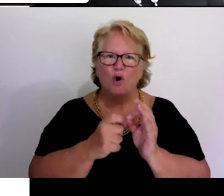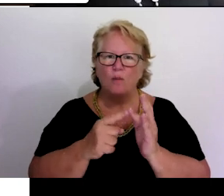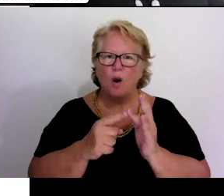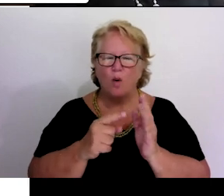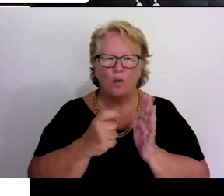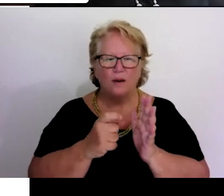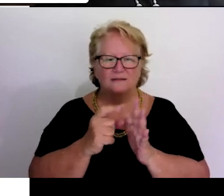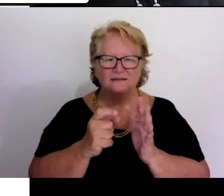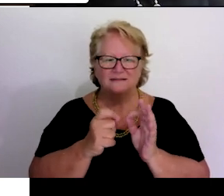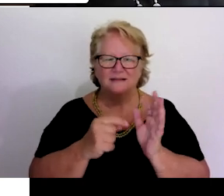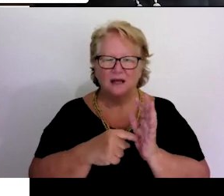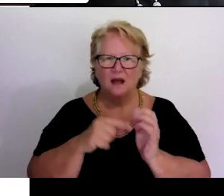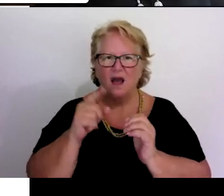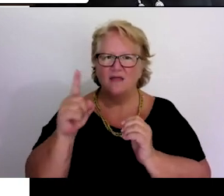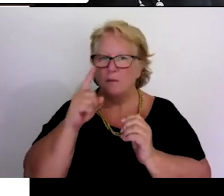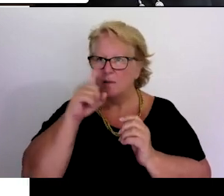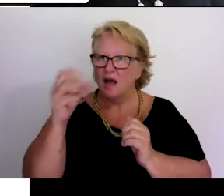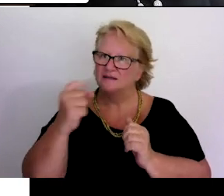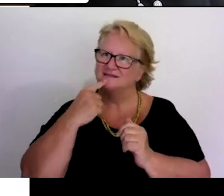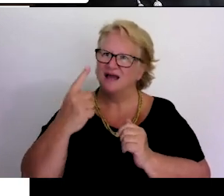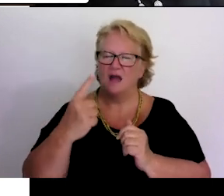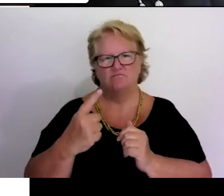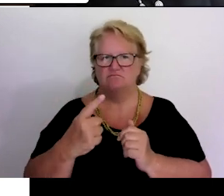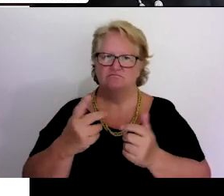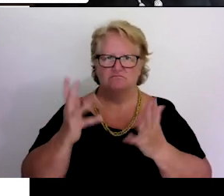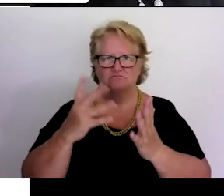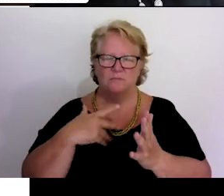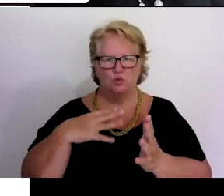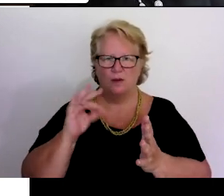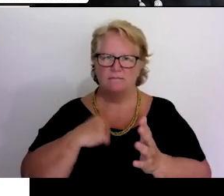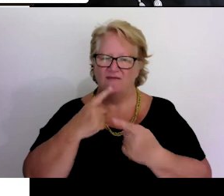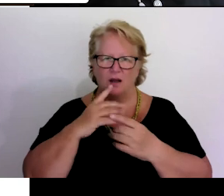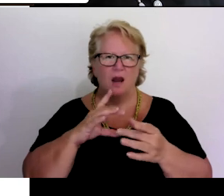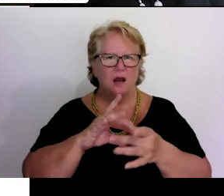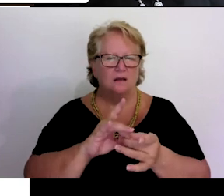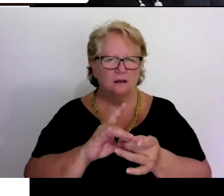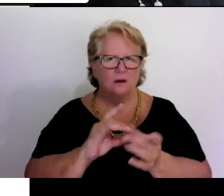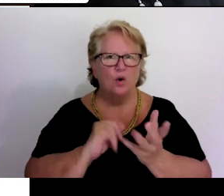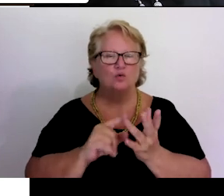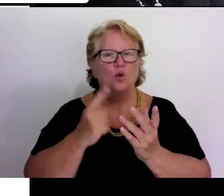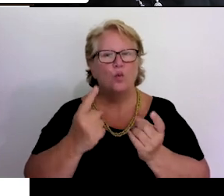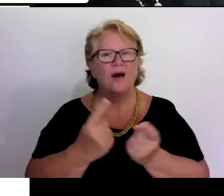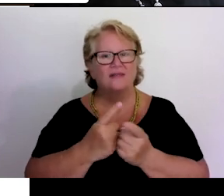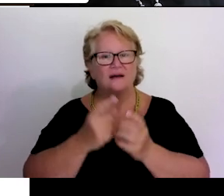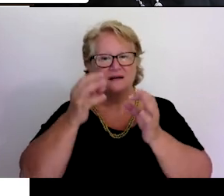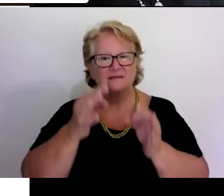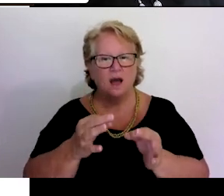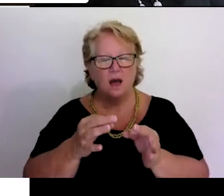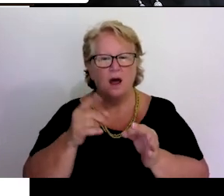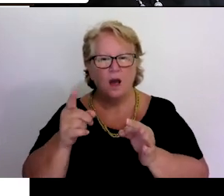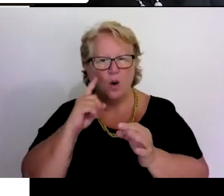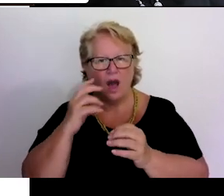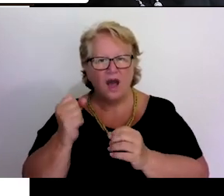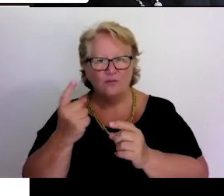say about whether or not their data was going to be linked. And one of the things that was decided that the data asset would be co-governed